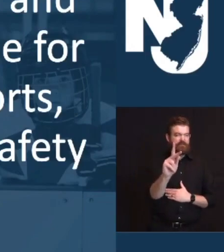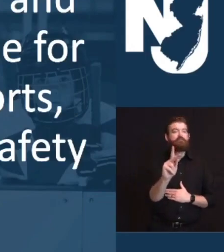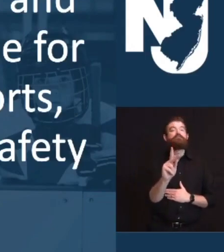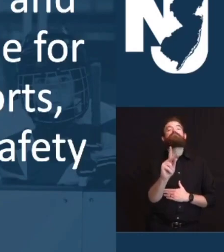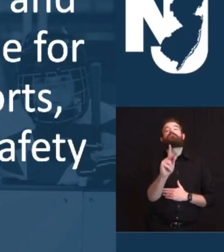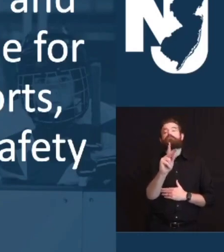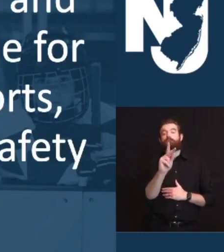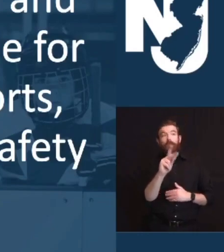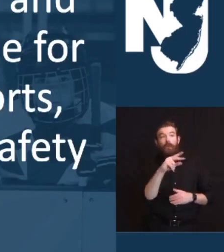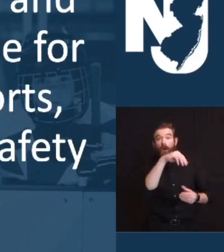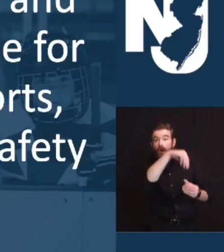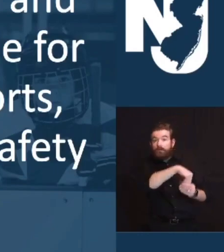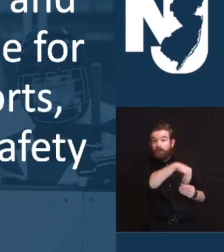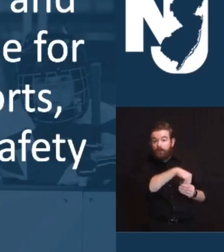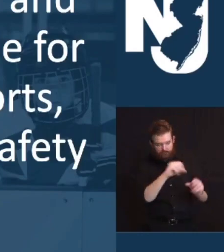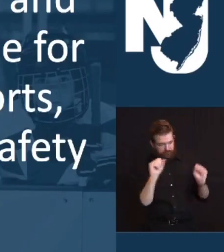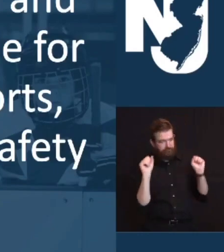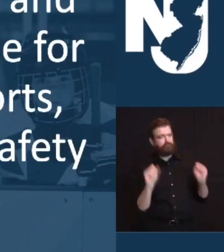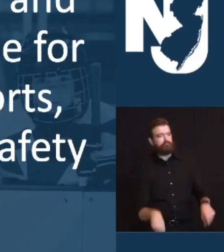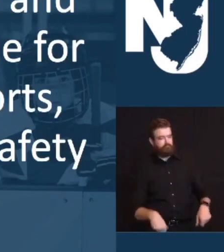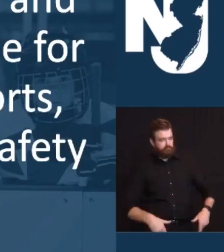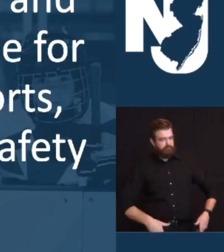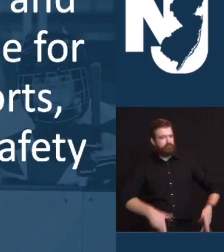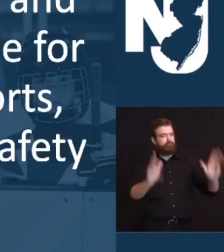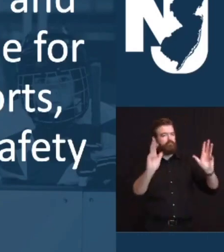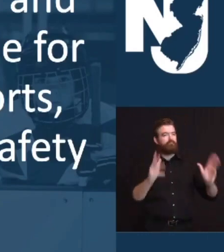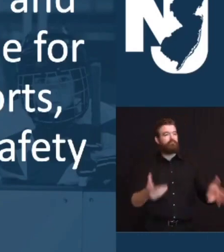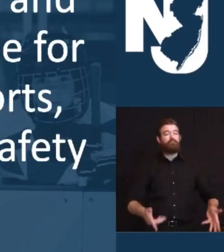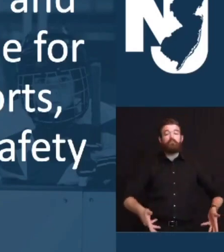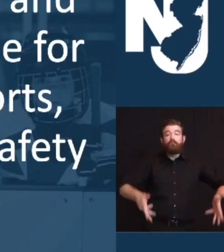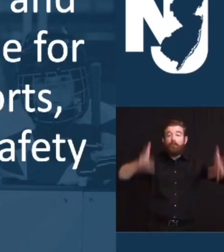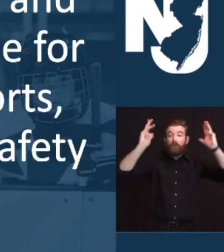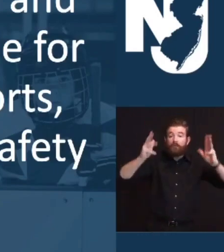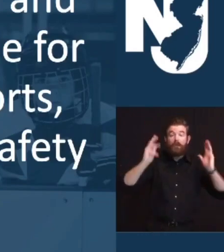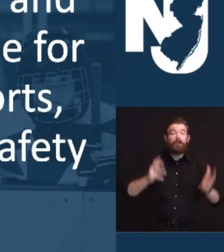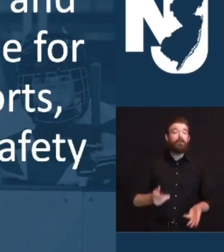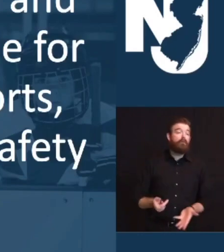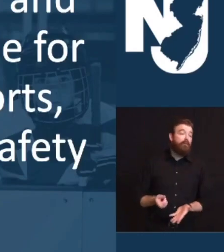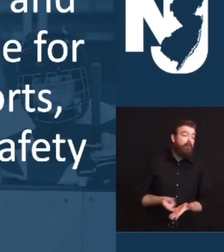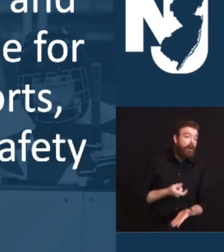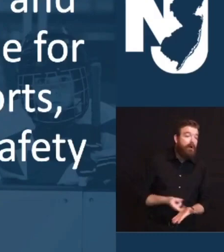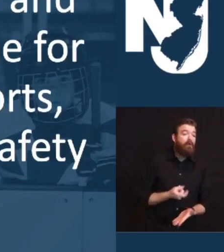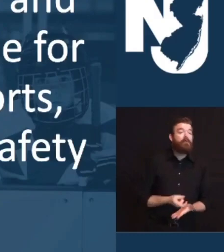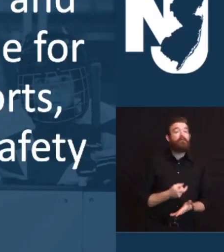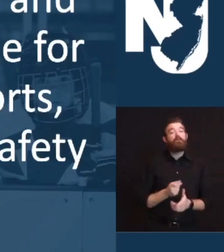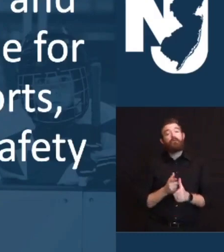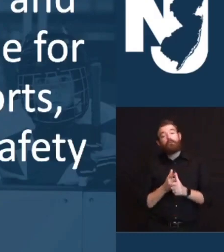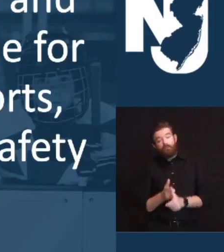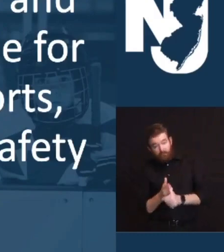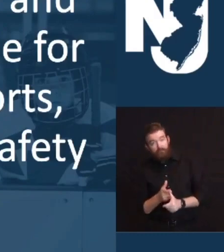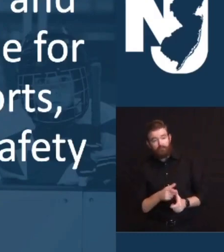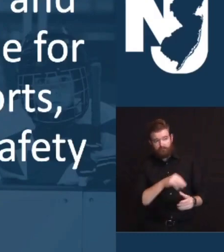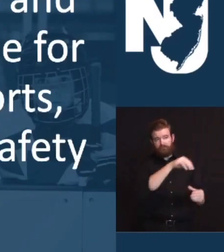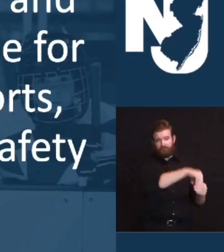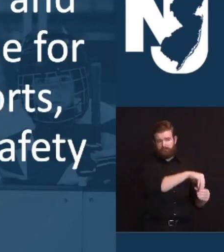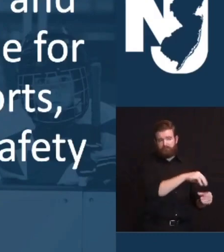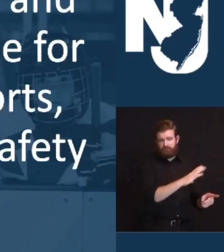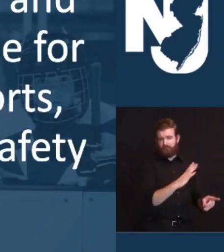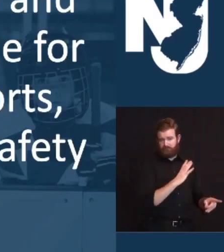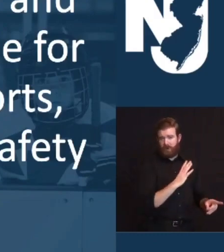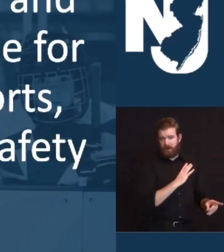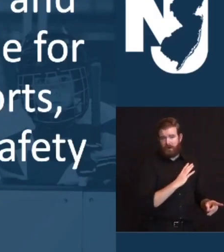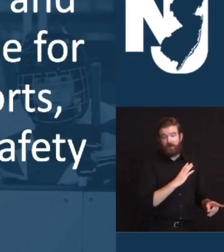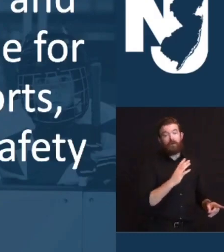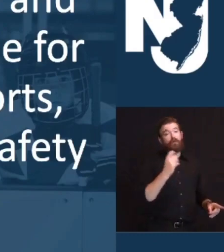and indoor track, among others. These activities will be held to the same strict health and safety protocols which have been in